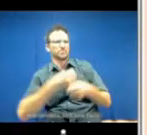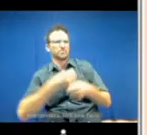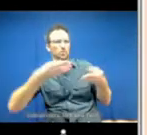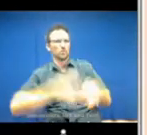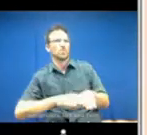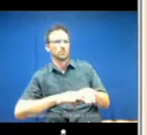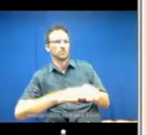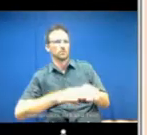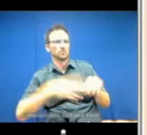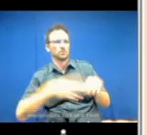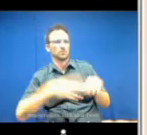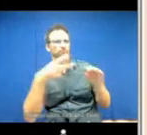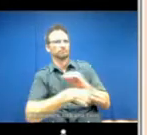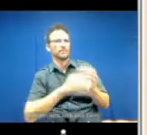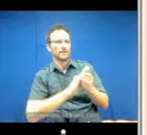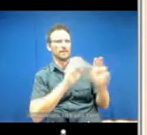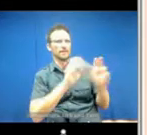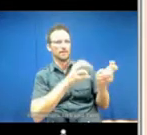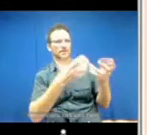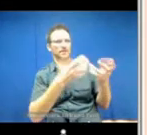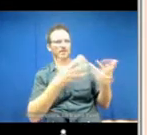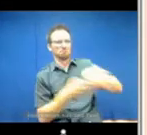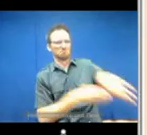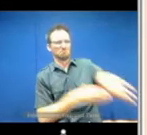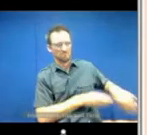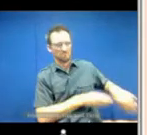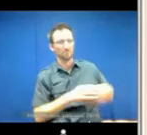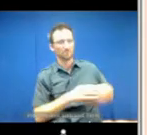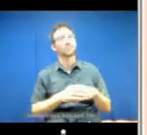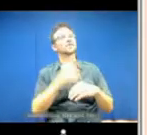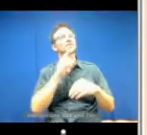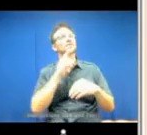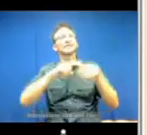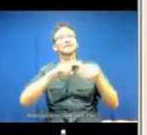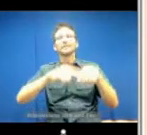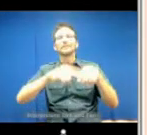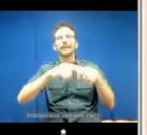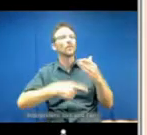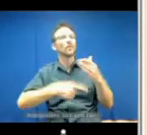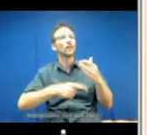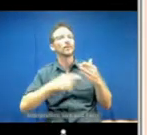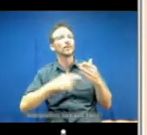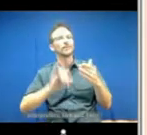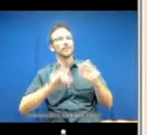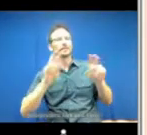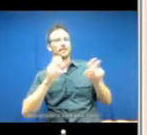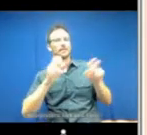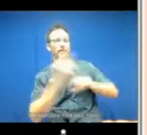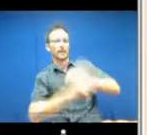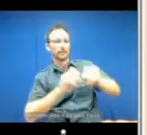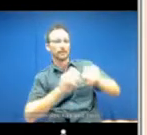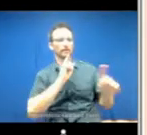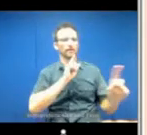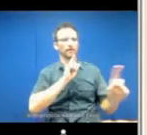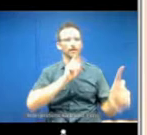So depending upon the topic, it might sound like, were there any other